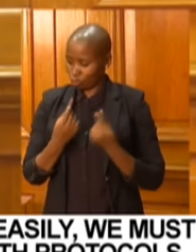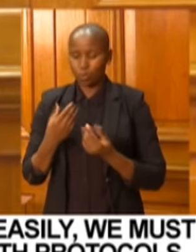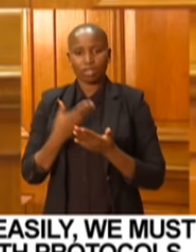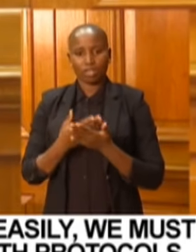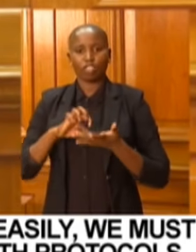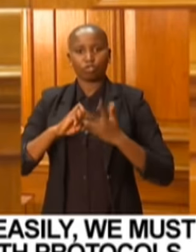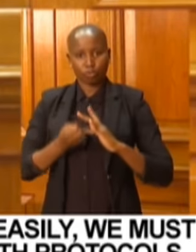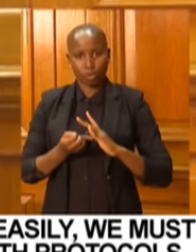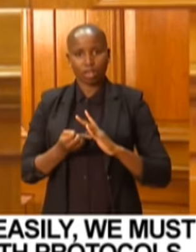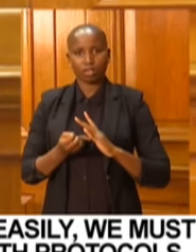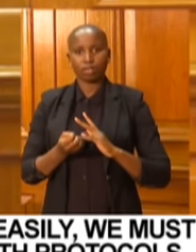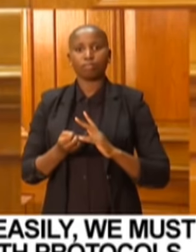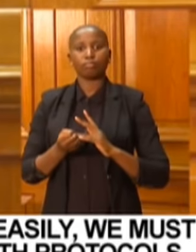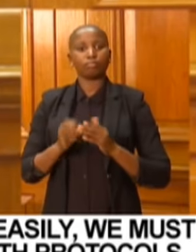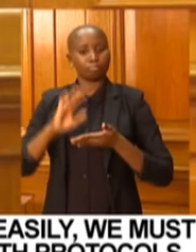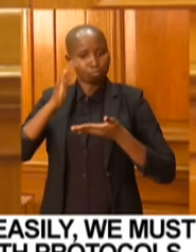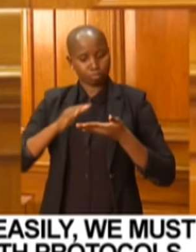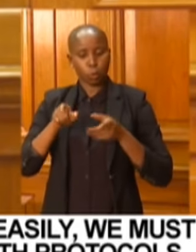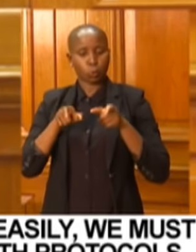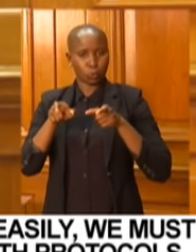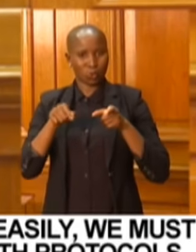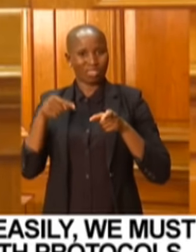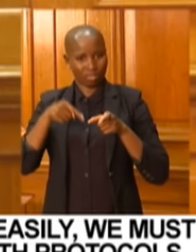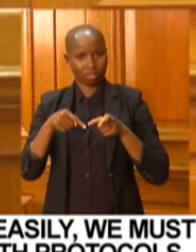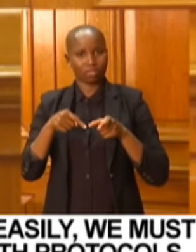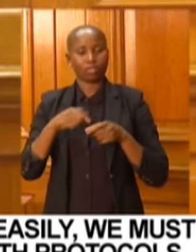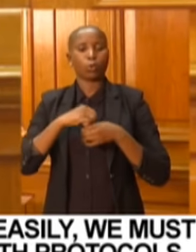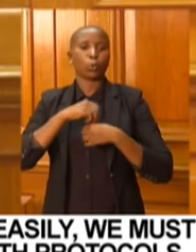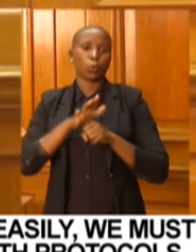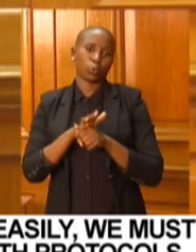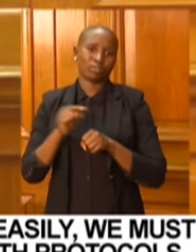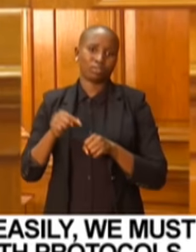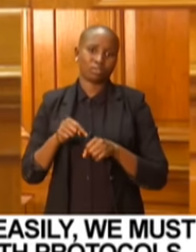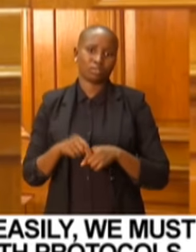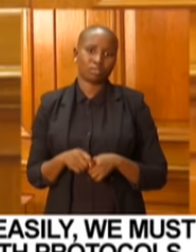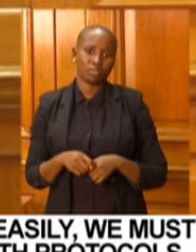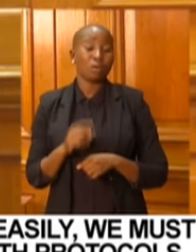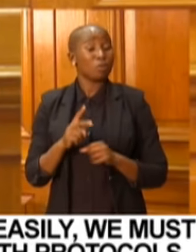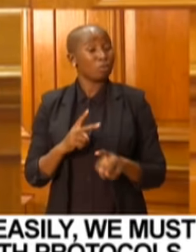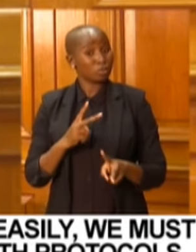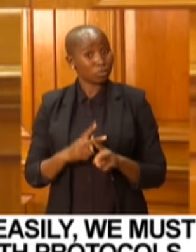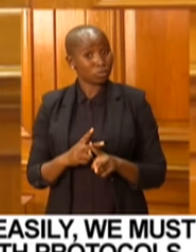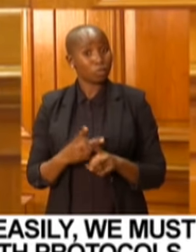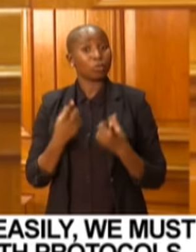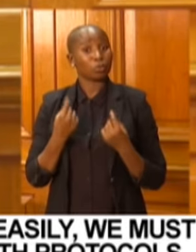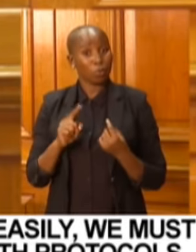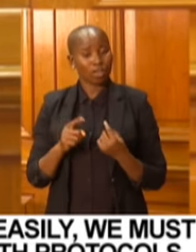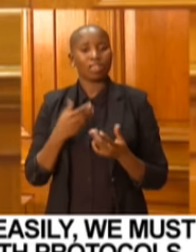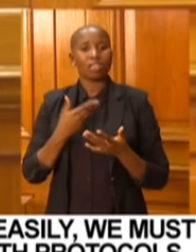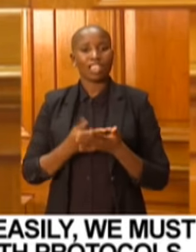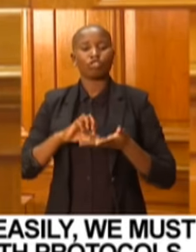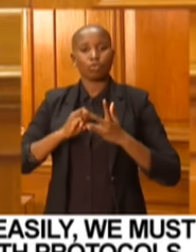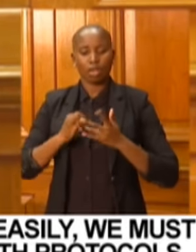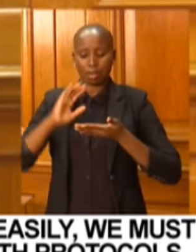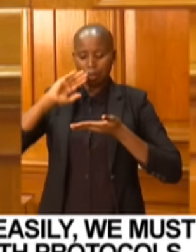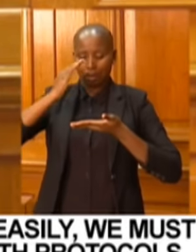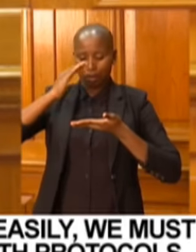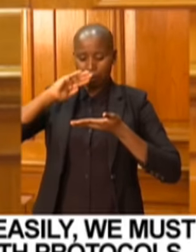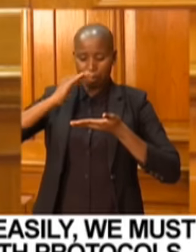of 2021. Firstly, we must do everything possible to slow the rate of